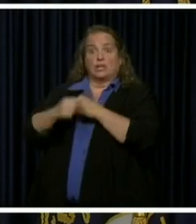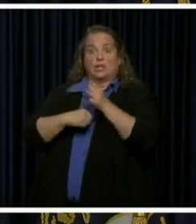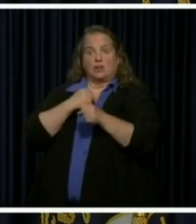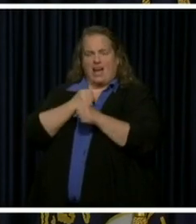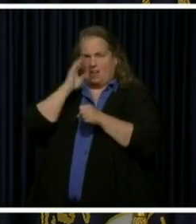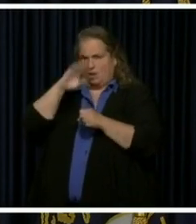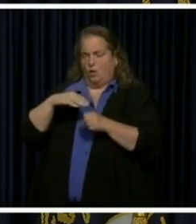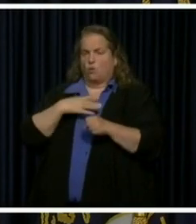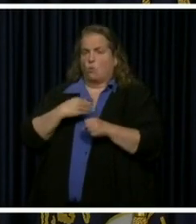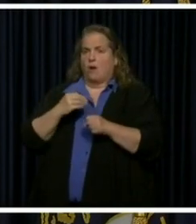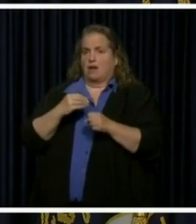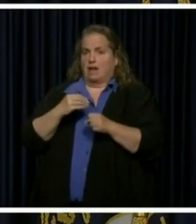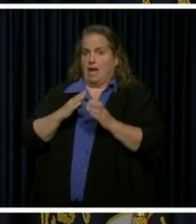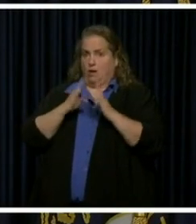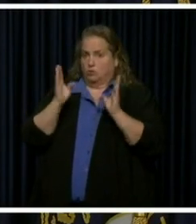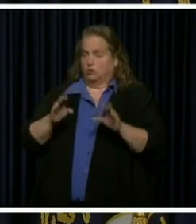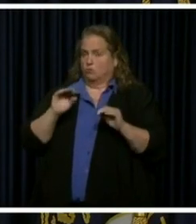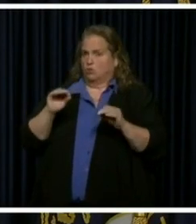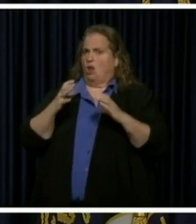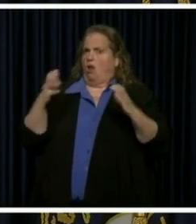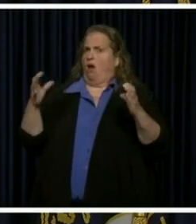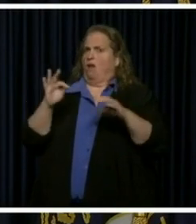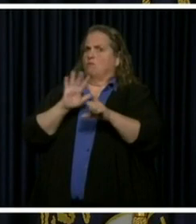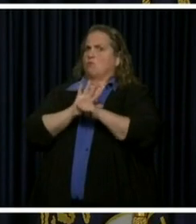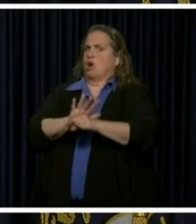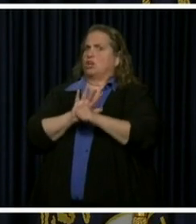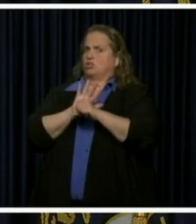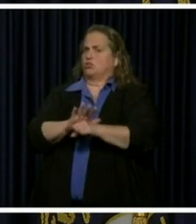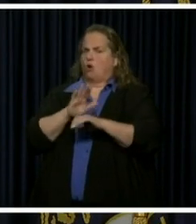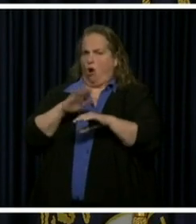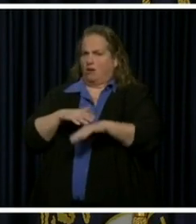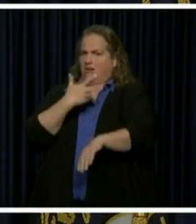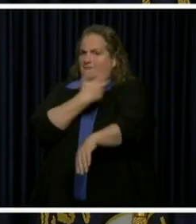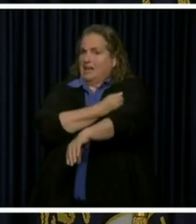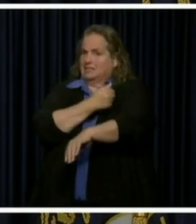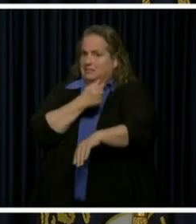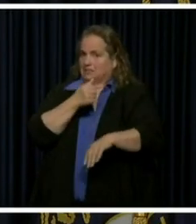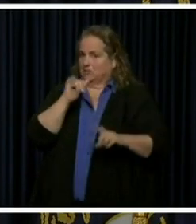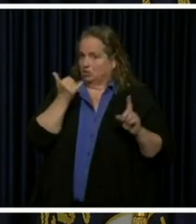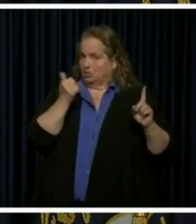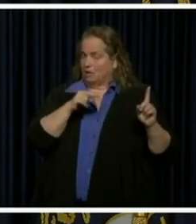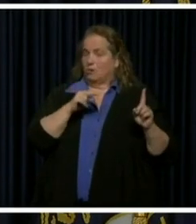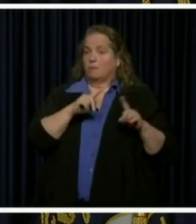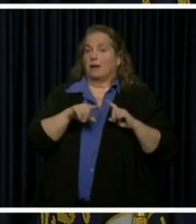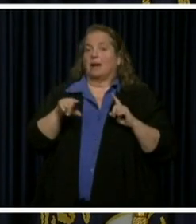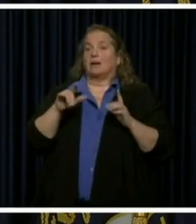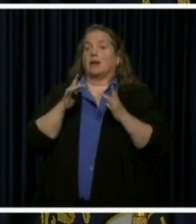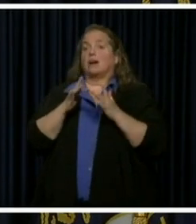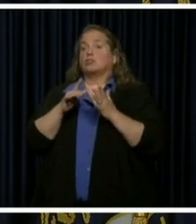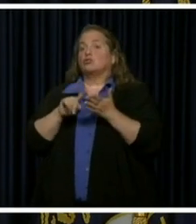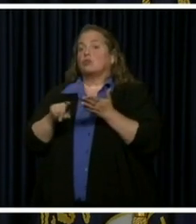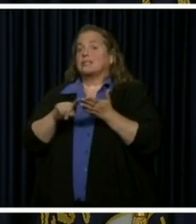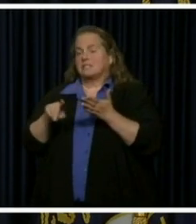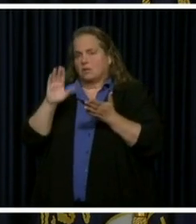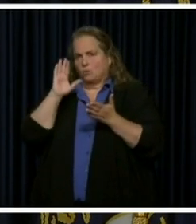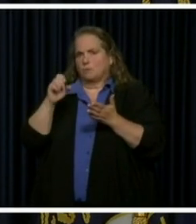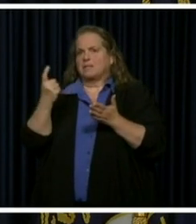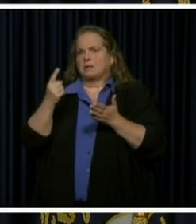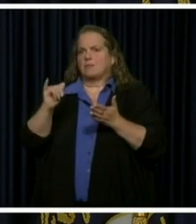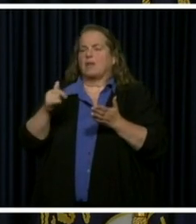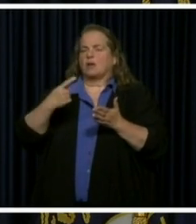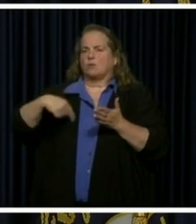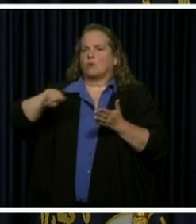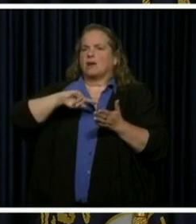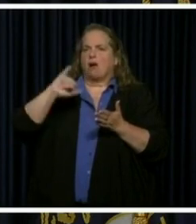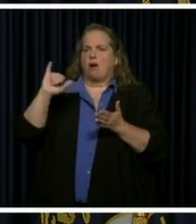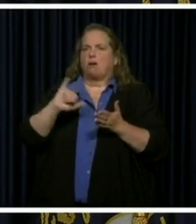big push and has been putting a lot of pressure towards the vaccine, then contact tracing is going to be something that we all also